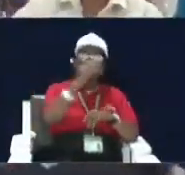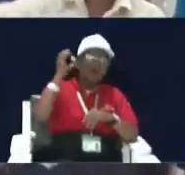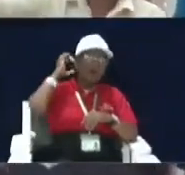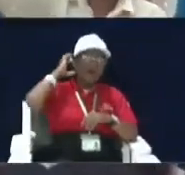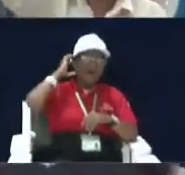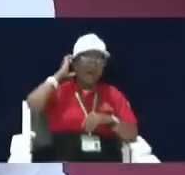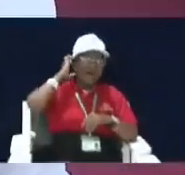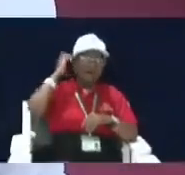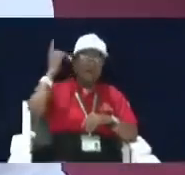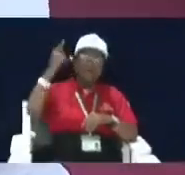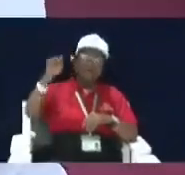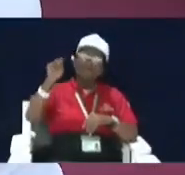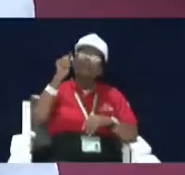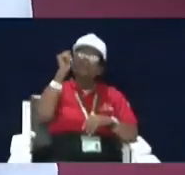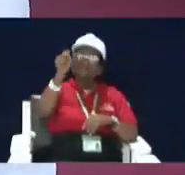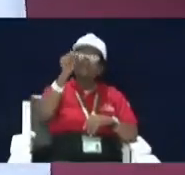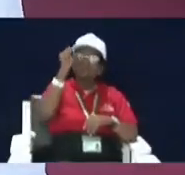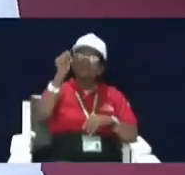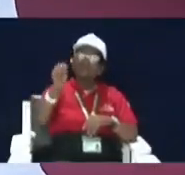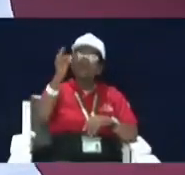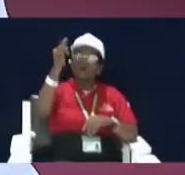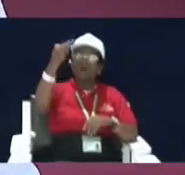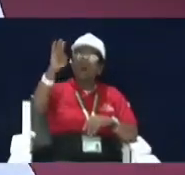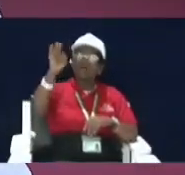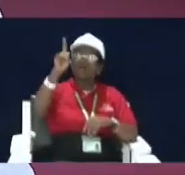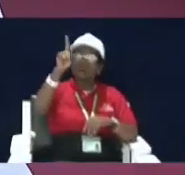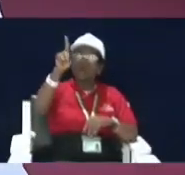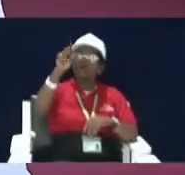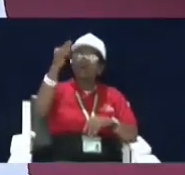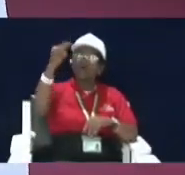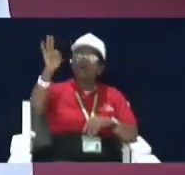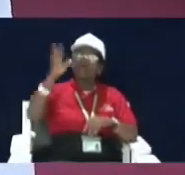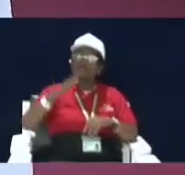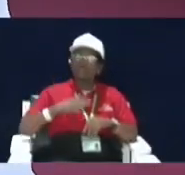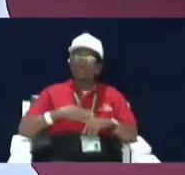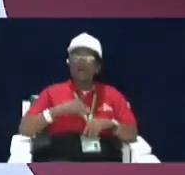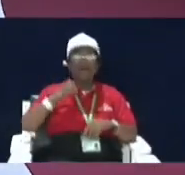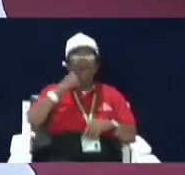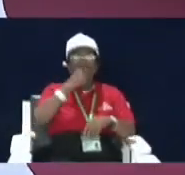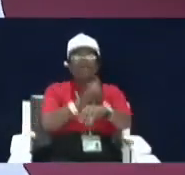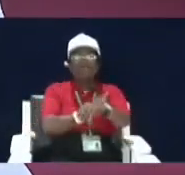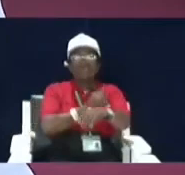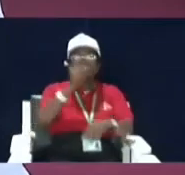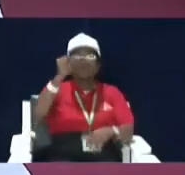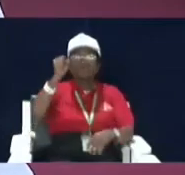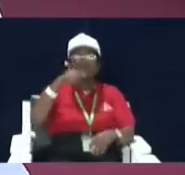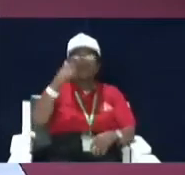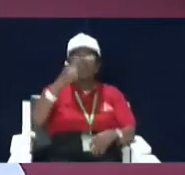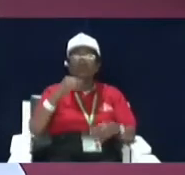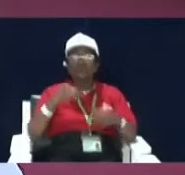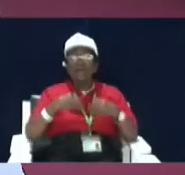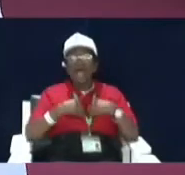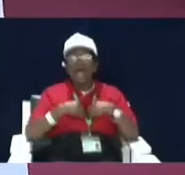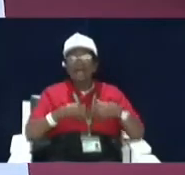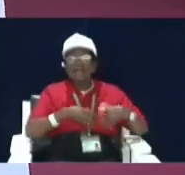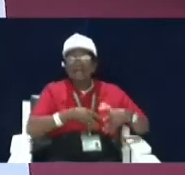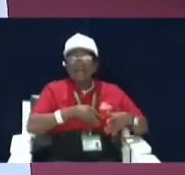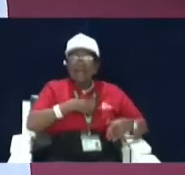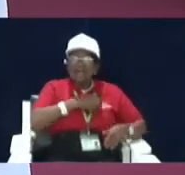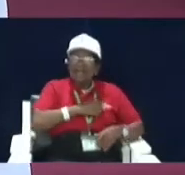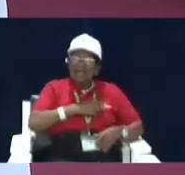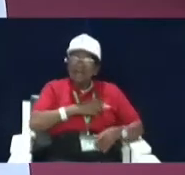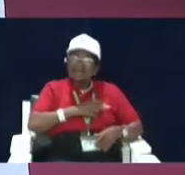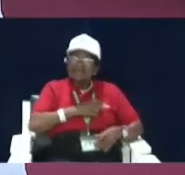You had the testimony of one of my daughters who had cancer of